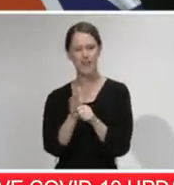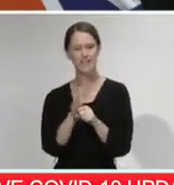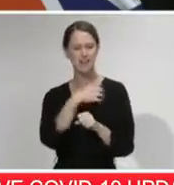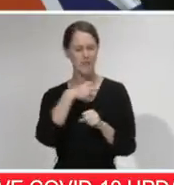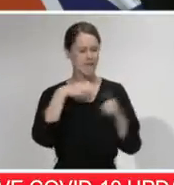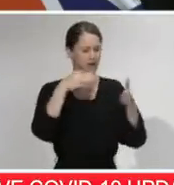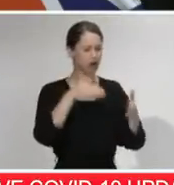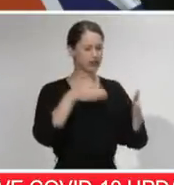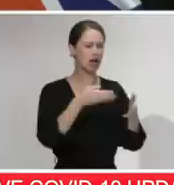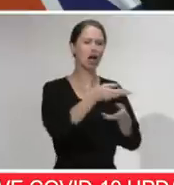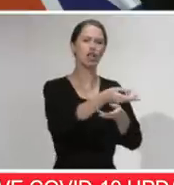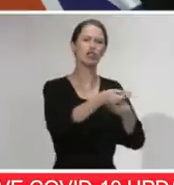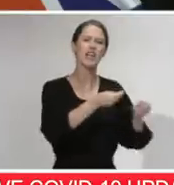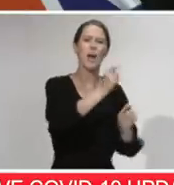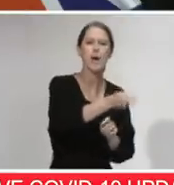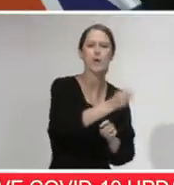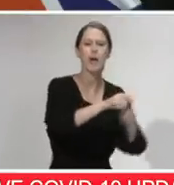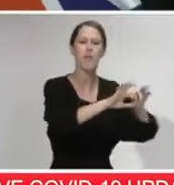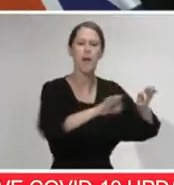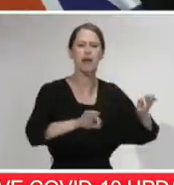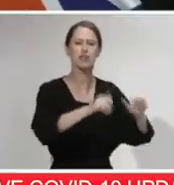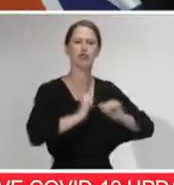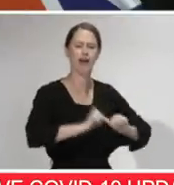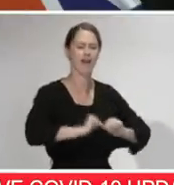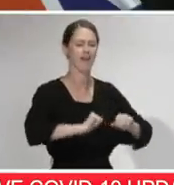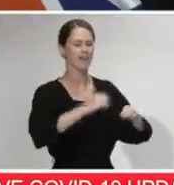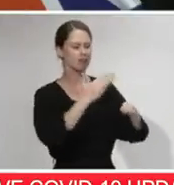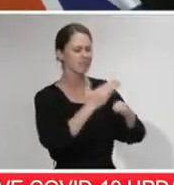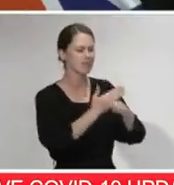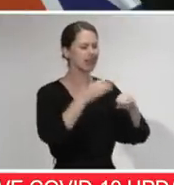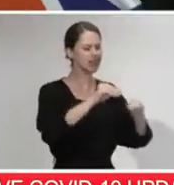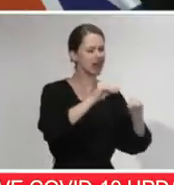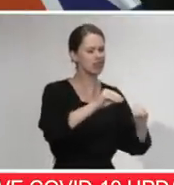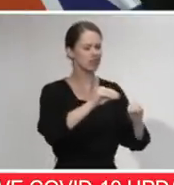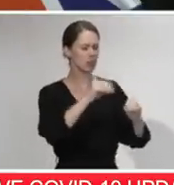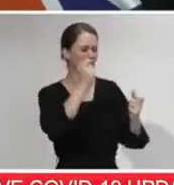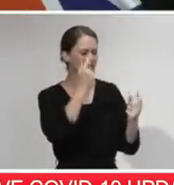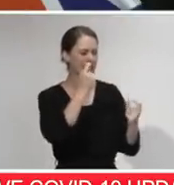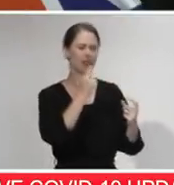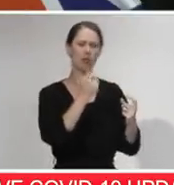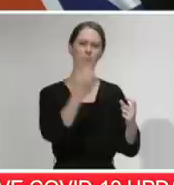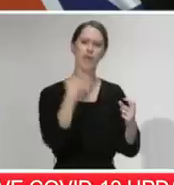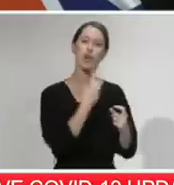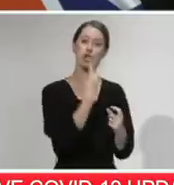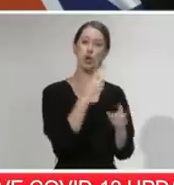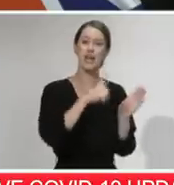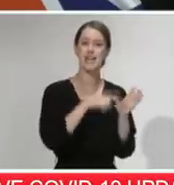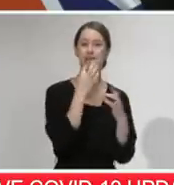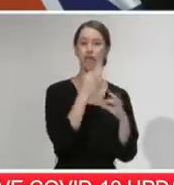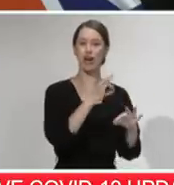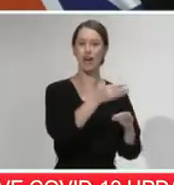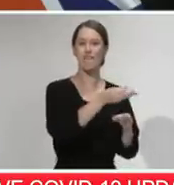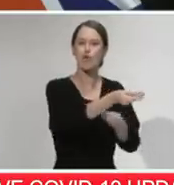strong focus on trades training in particular, with vocational education reforms and 2 years free trades training.